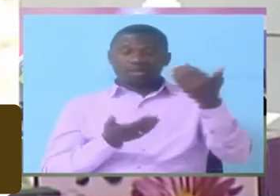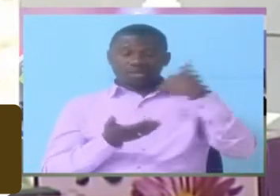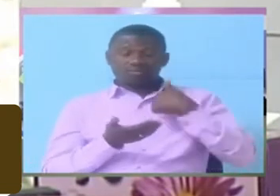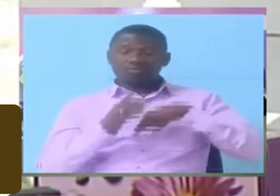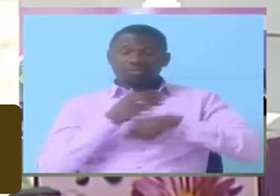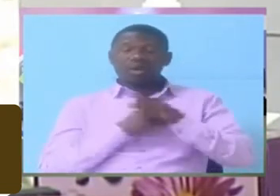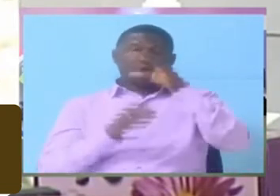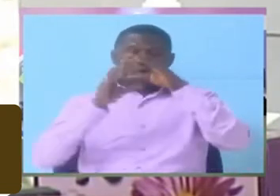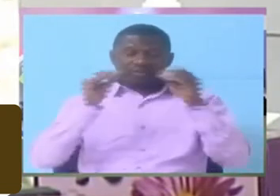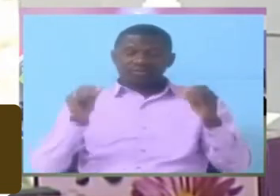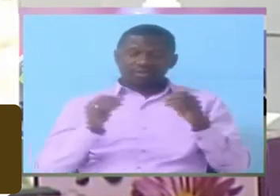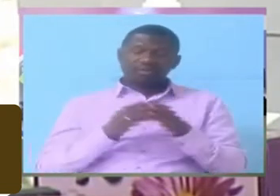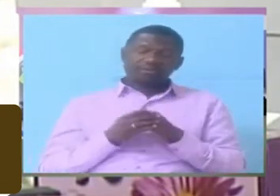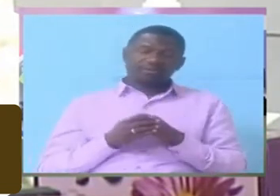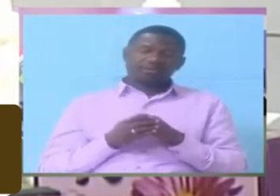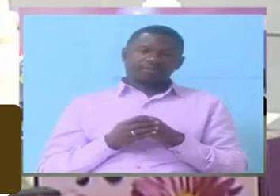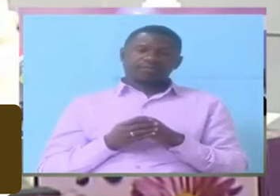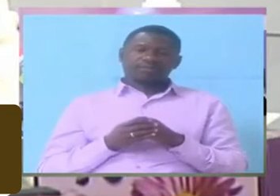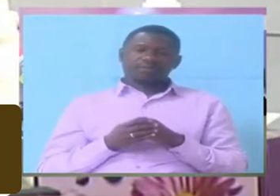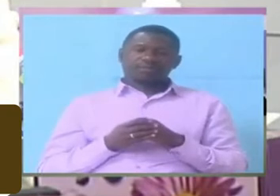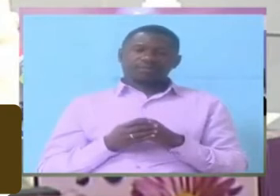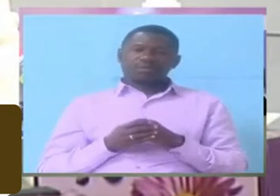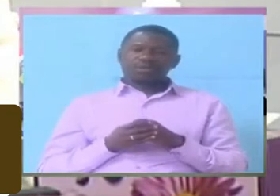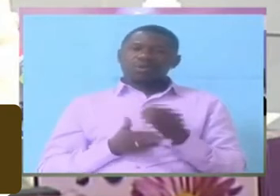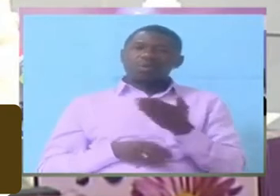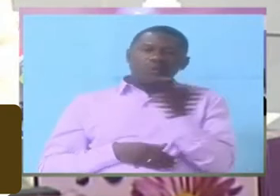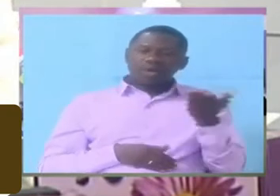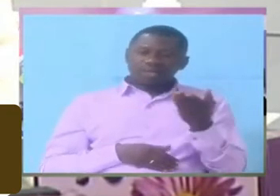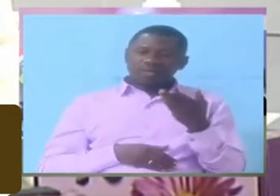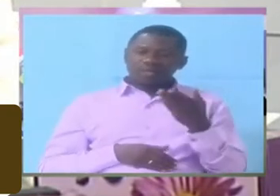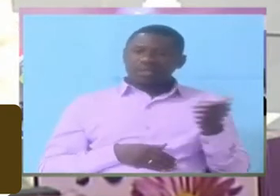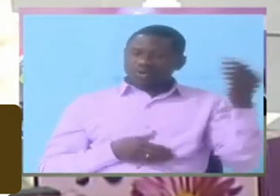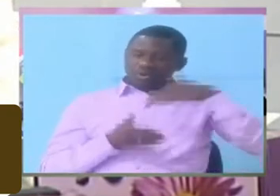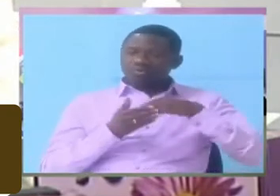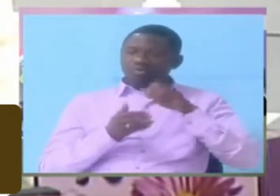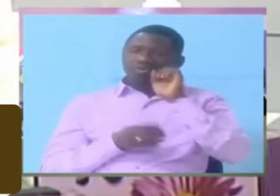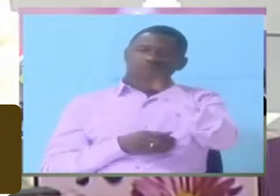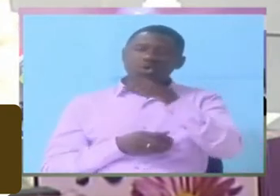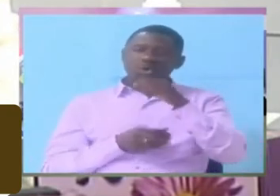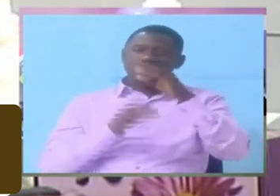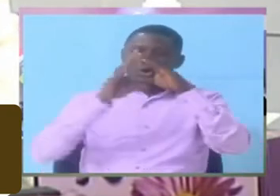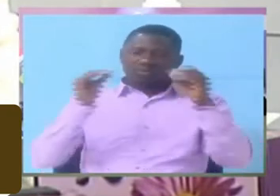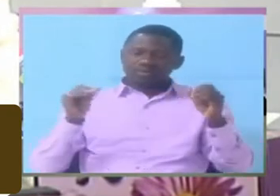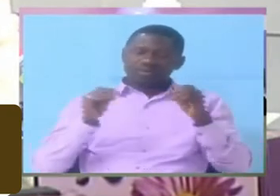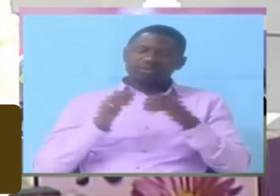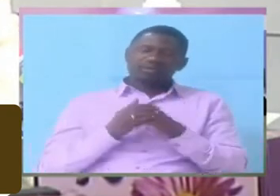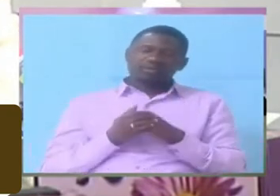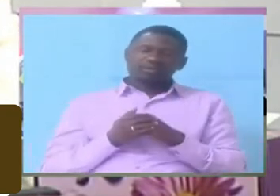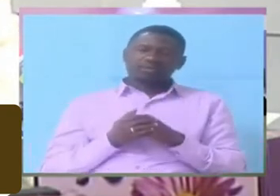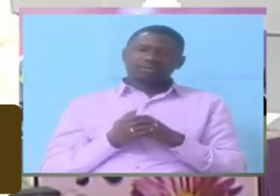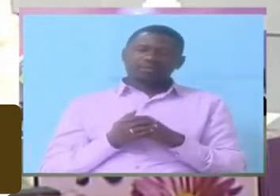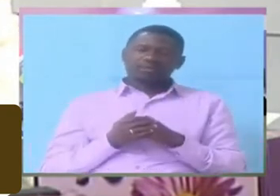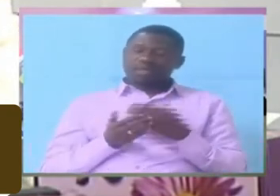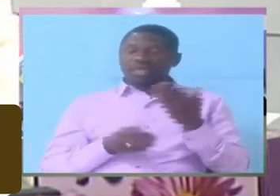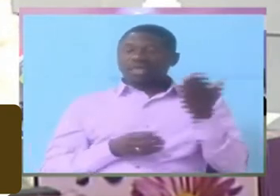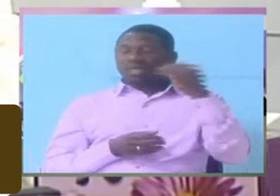Why did he come to you? Mune asabu anate kang ila office oto. He came and he said he has an accident with his vehicle. Nata akala